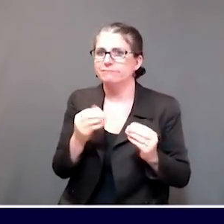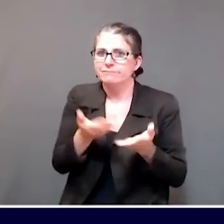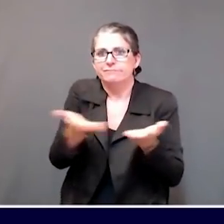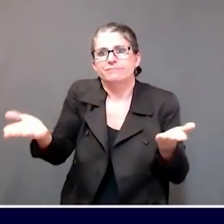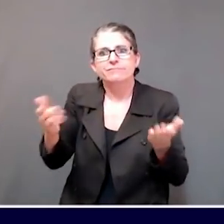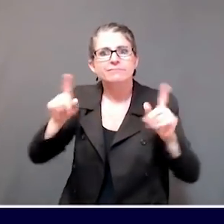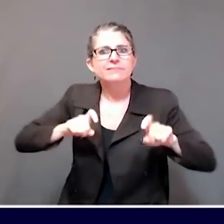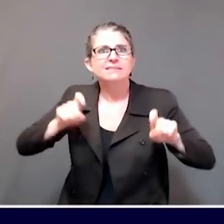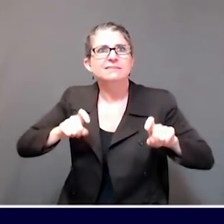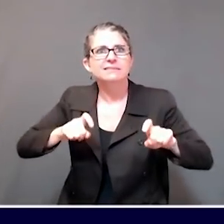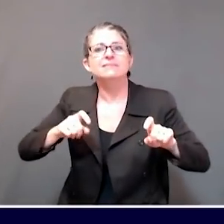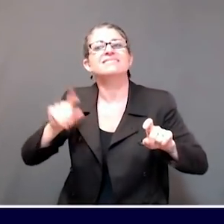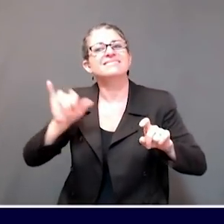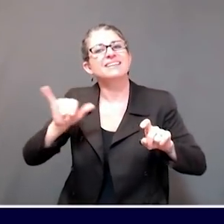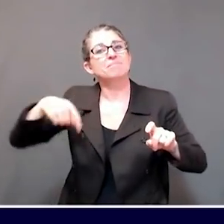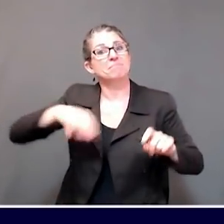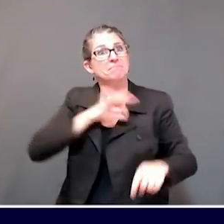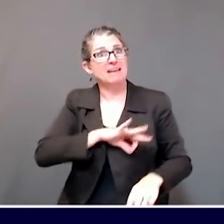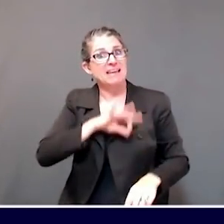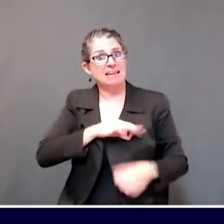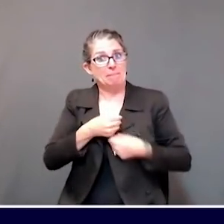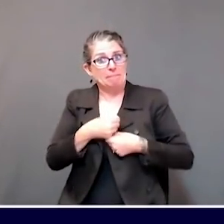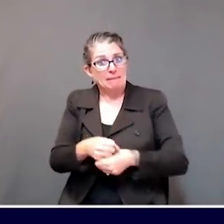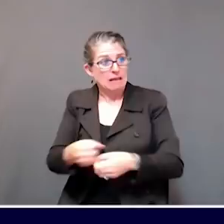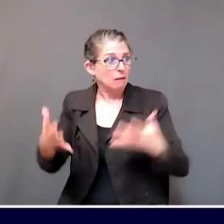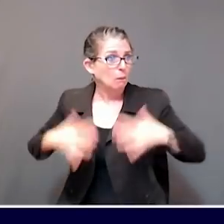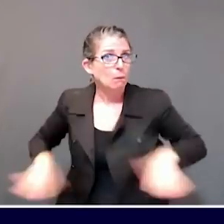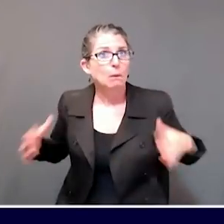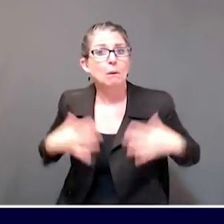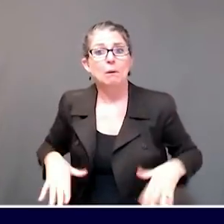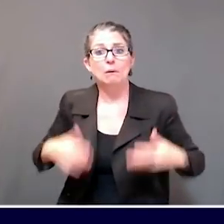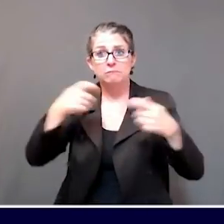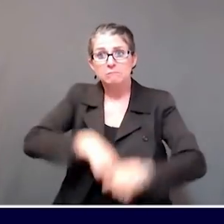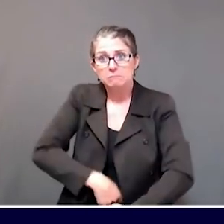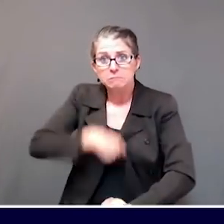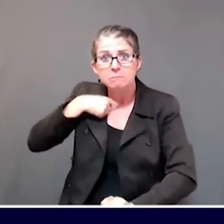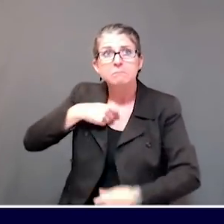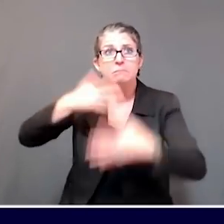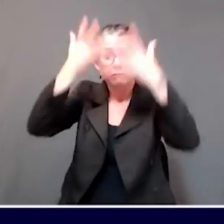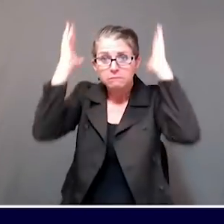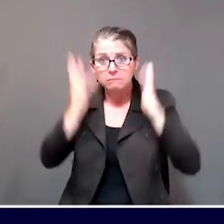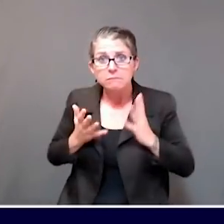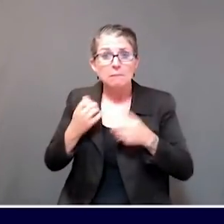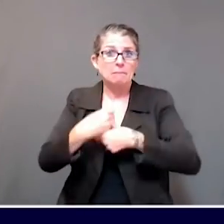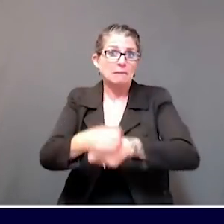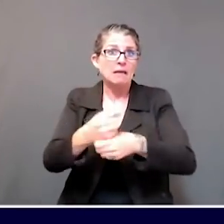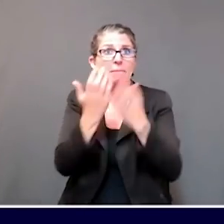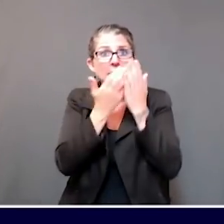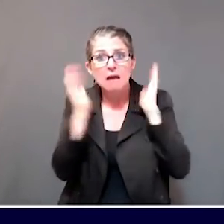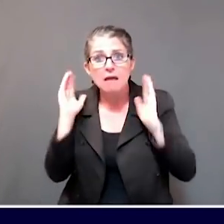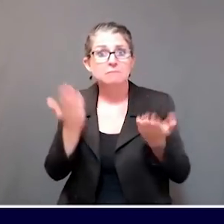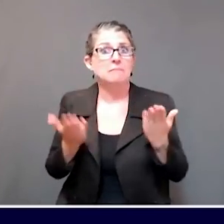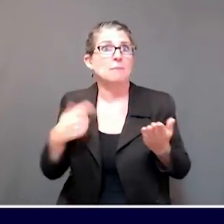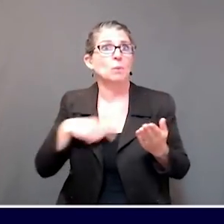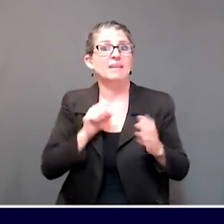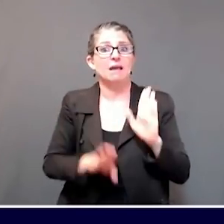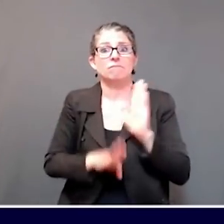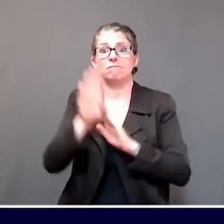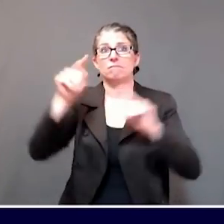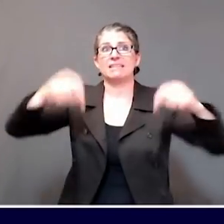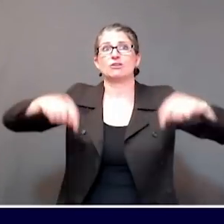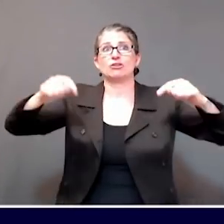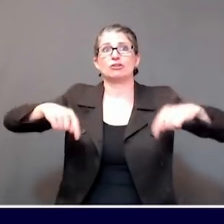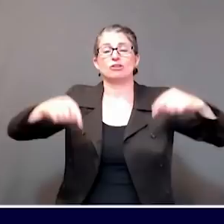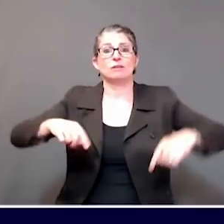in Maine. So we are simultaneously trying to make sure that we're prepared for an emergency. We help providers as needed on this ongoing